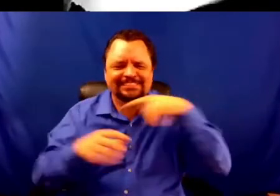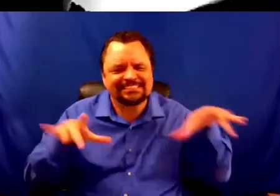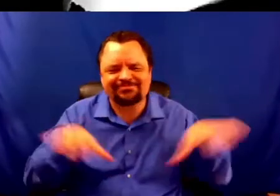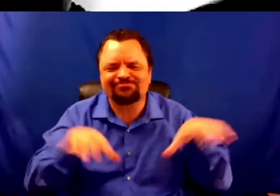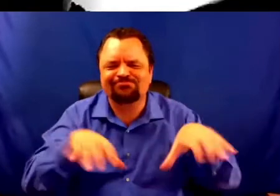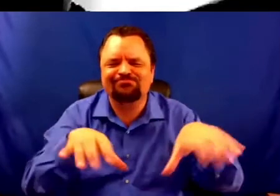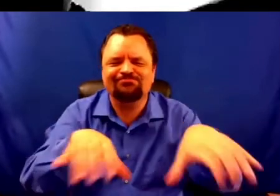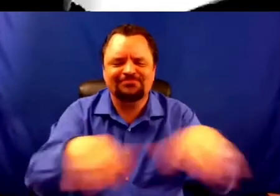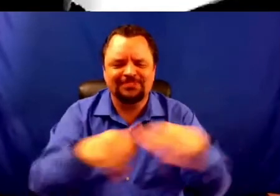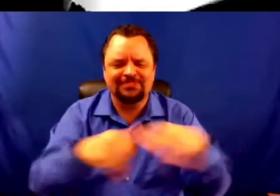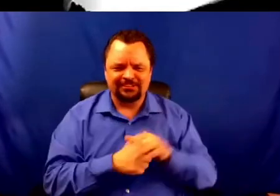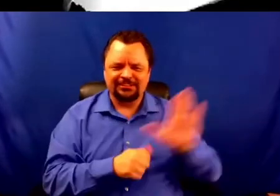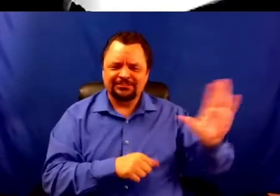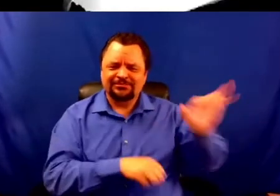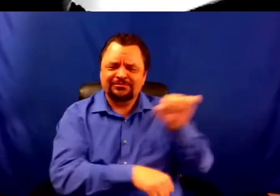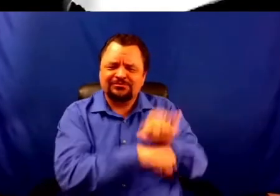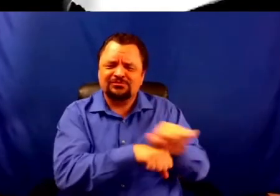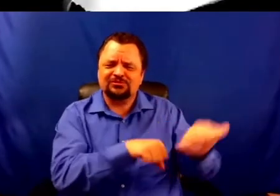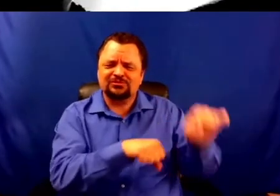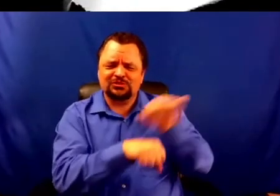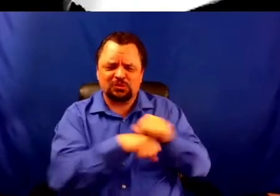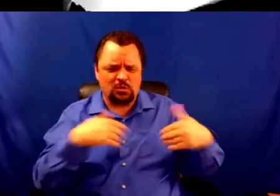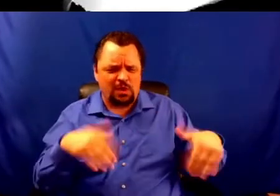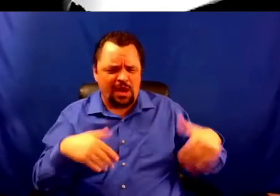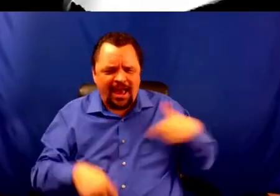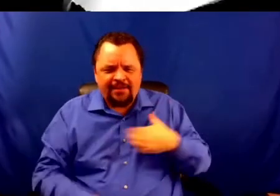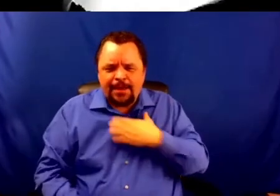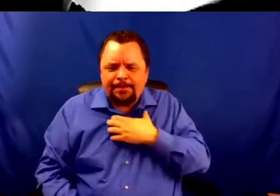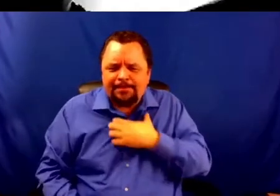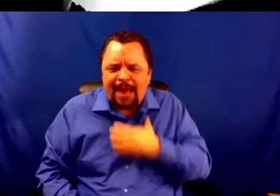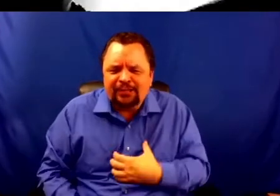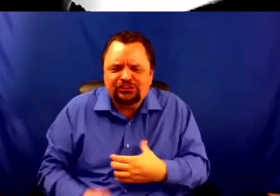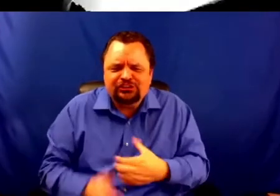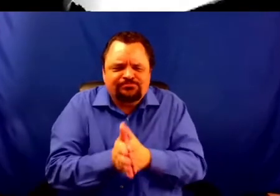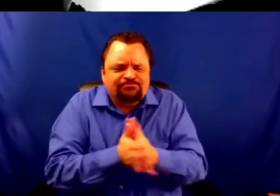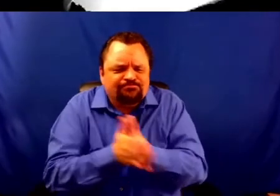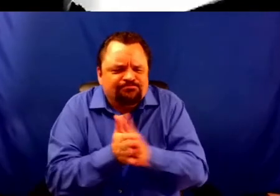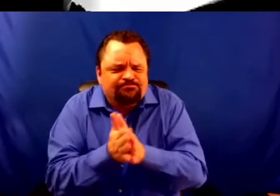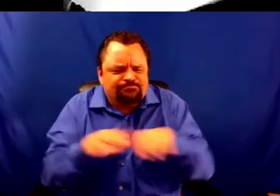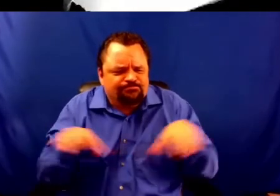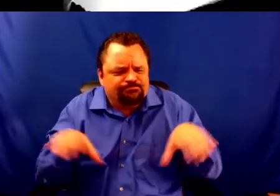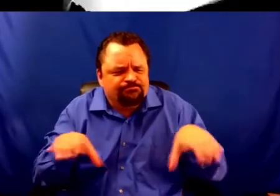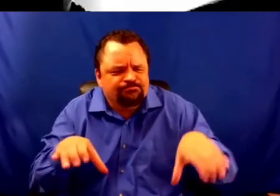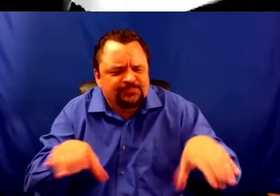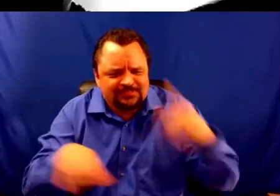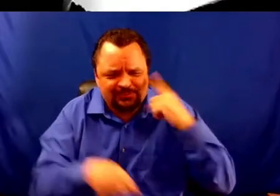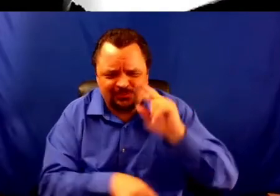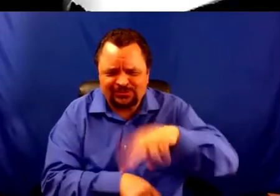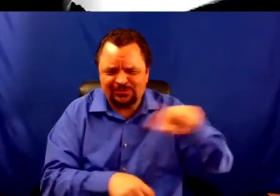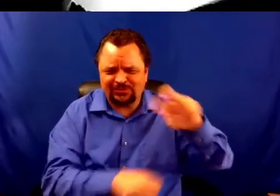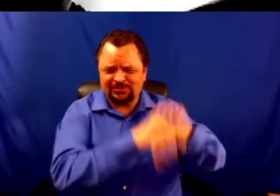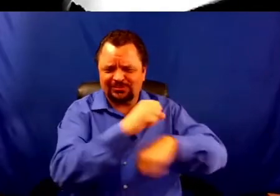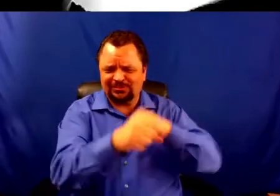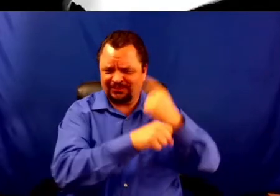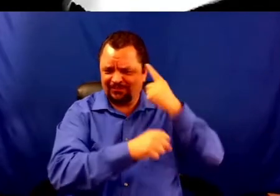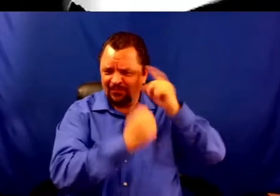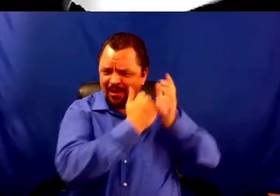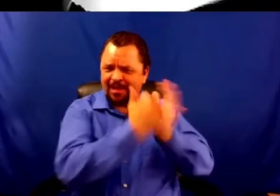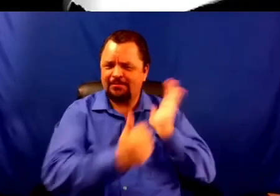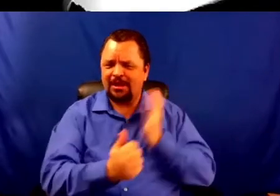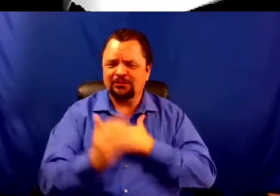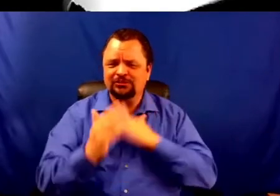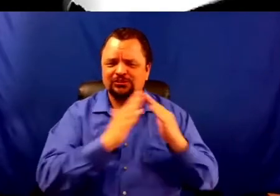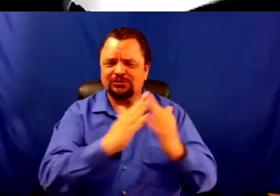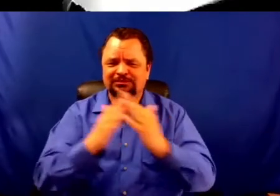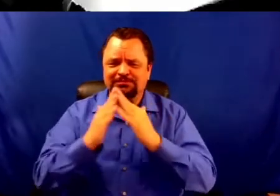lot of passion. I have always been committed for 22 years with my community. So, but today's about Leti. Thank you.